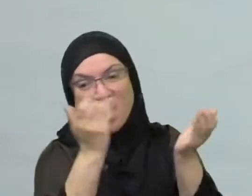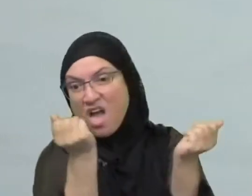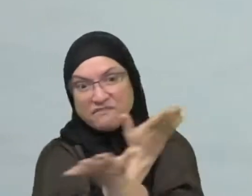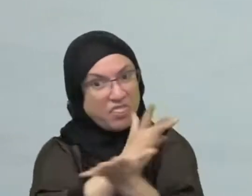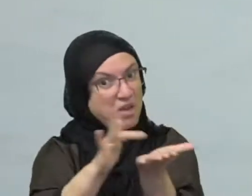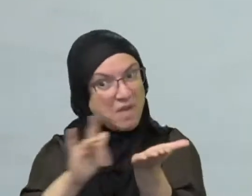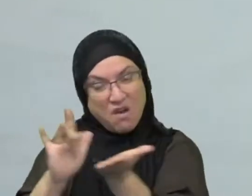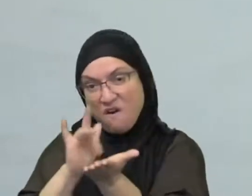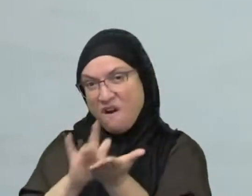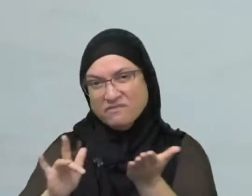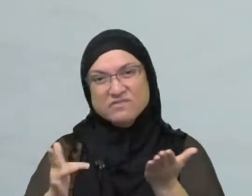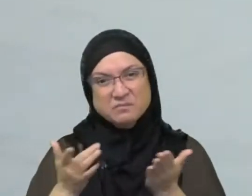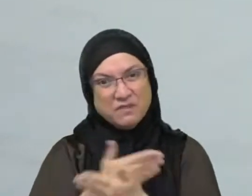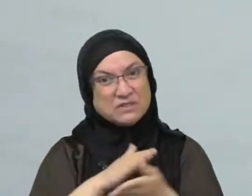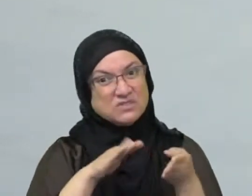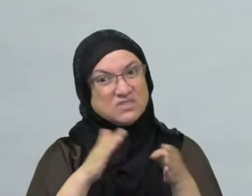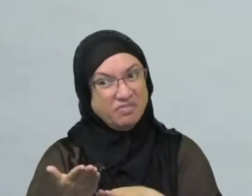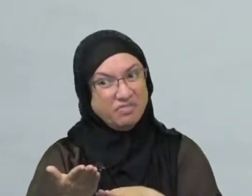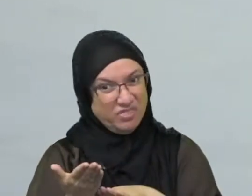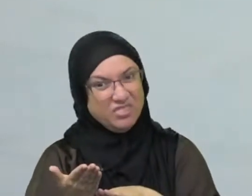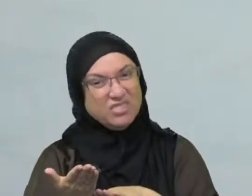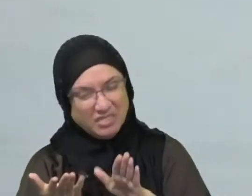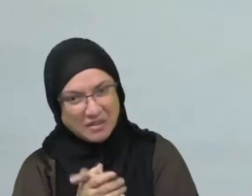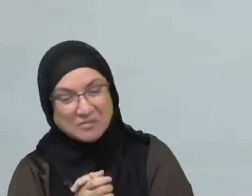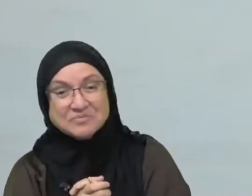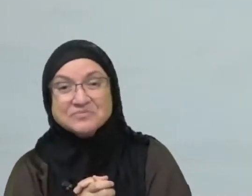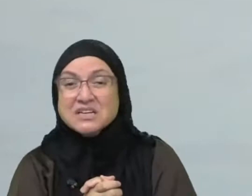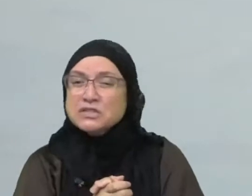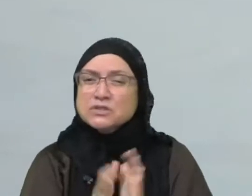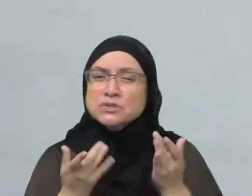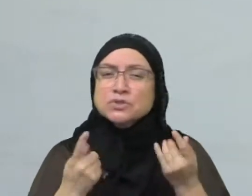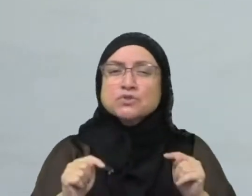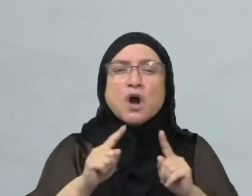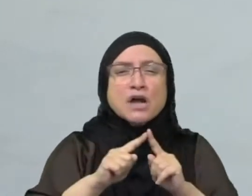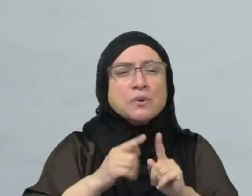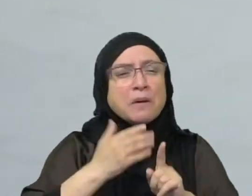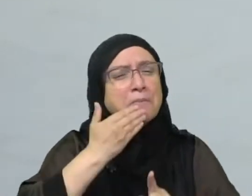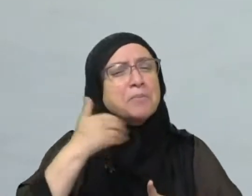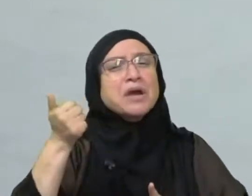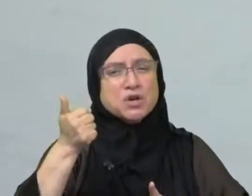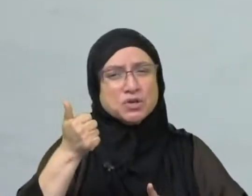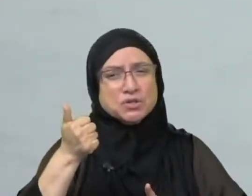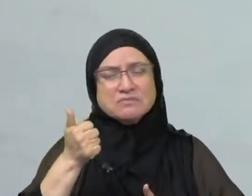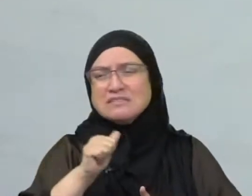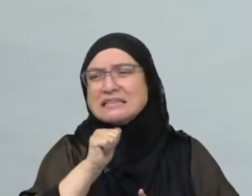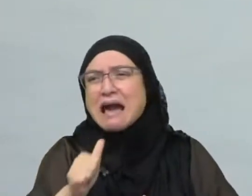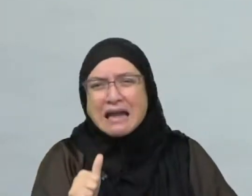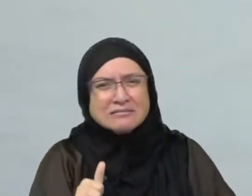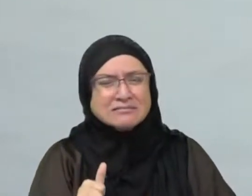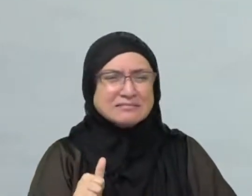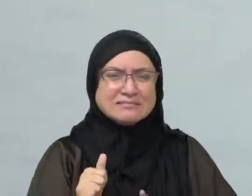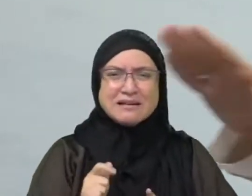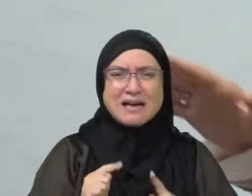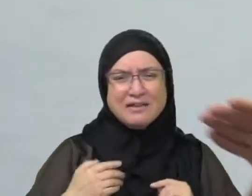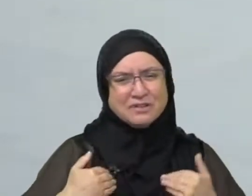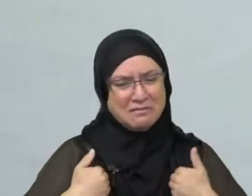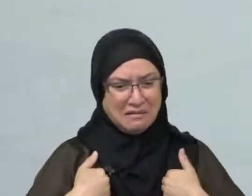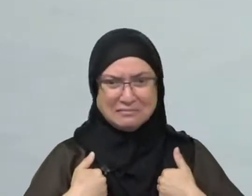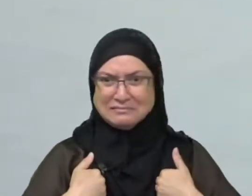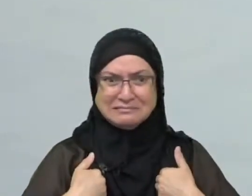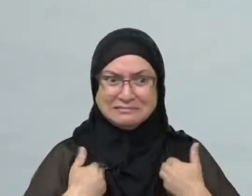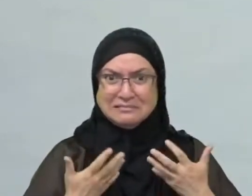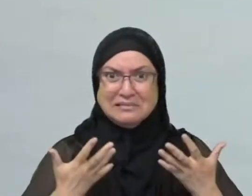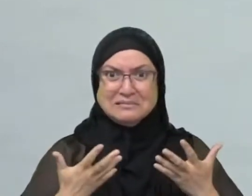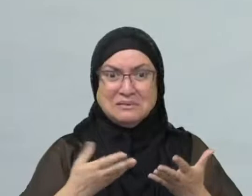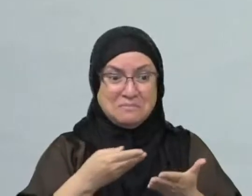where we are not in a state of debt, nor should we hate the poor or say that this is Allah's punishment to you and Allah loves the rich and He